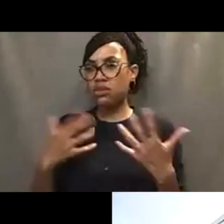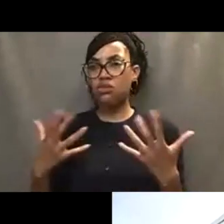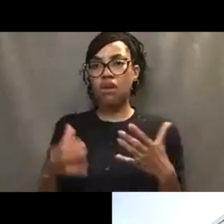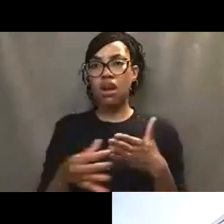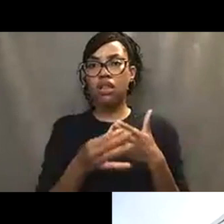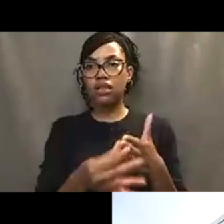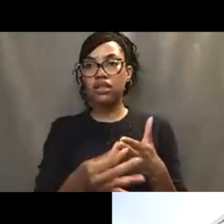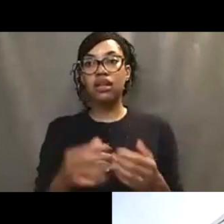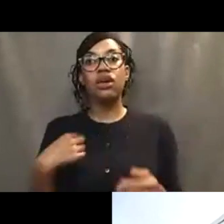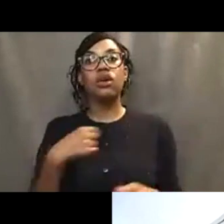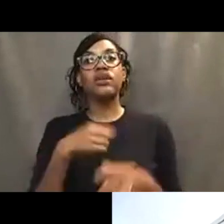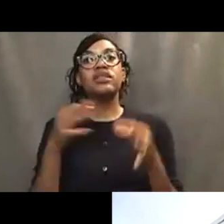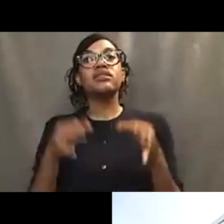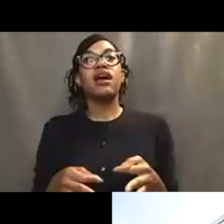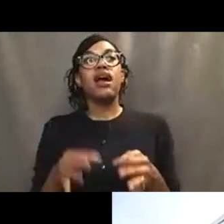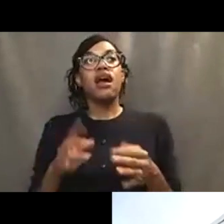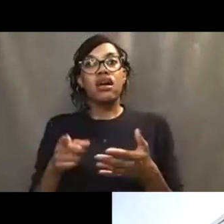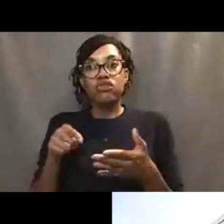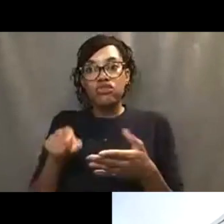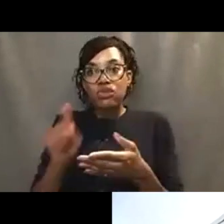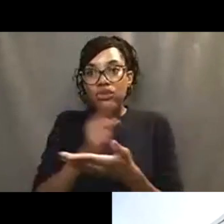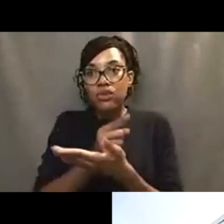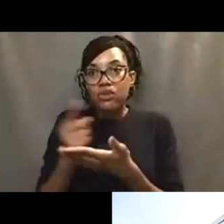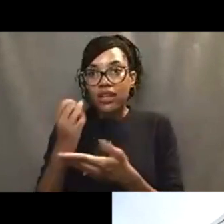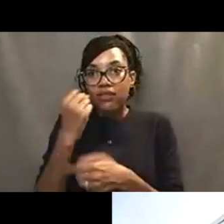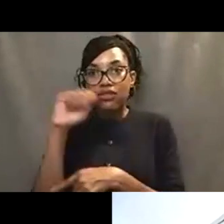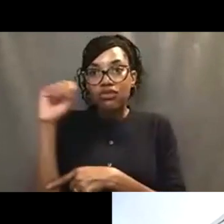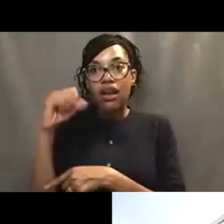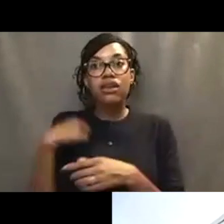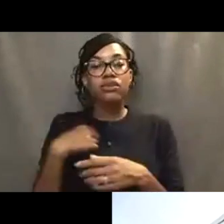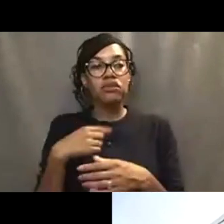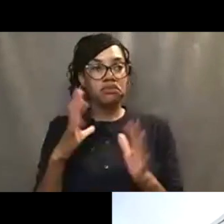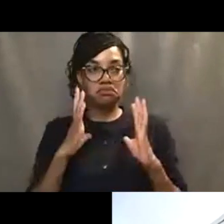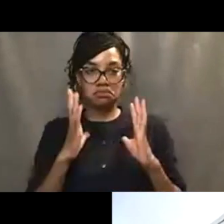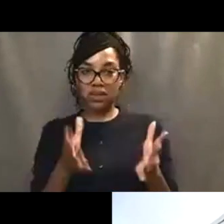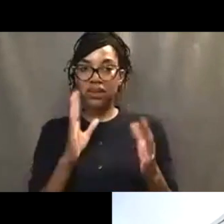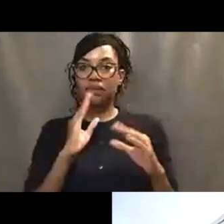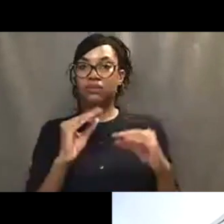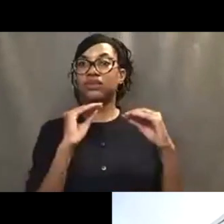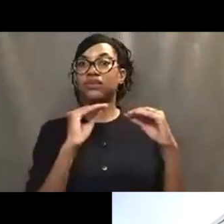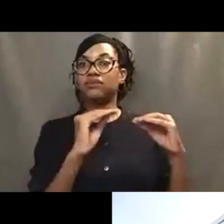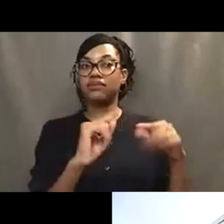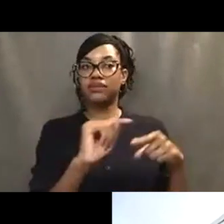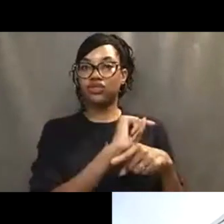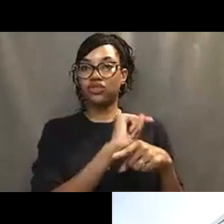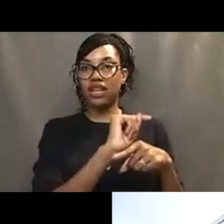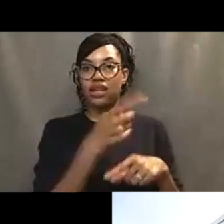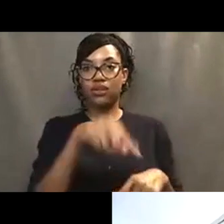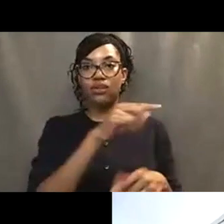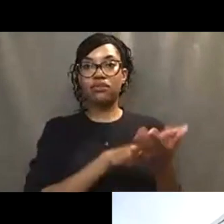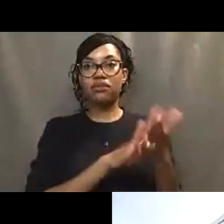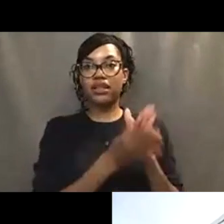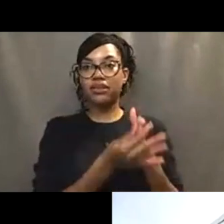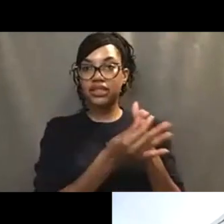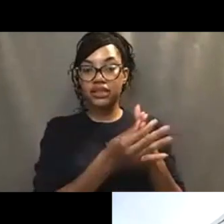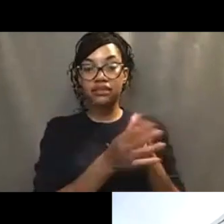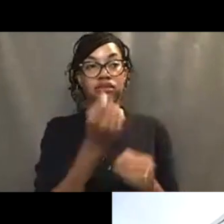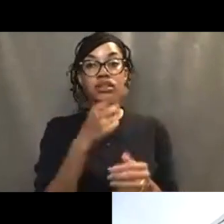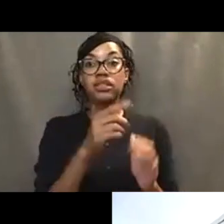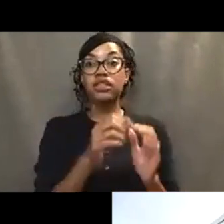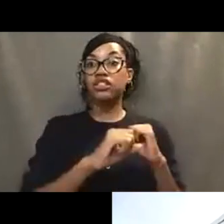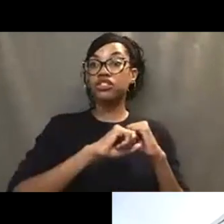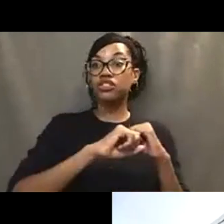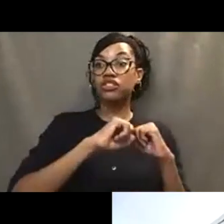say, okay, then you guys we will train you on how to be a tactical lead. who does security, right? Like who are